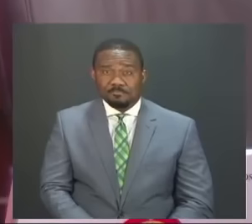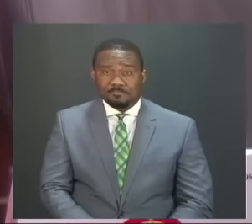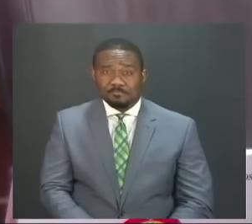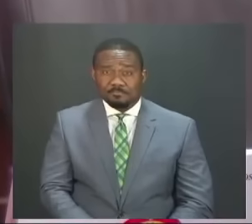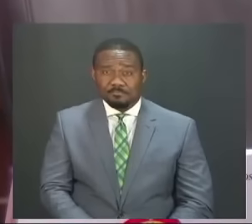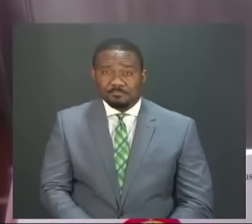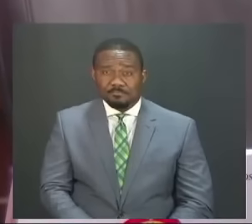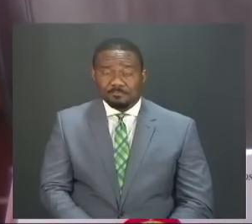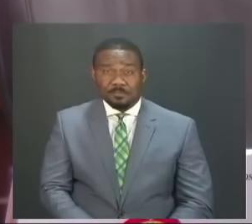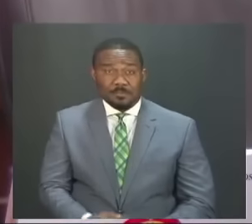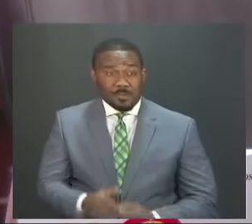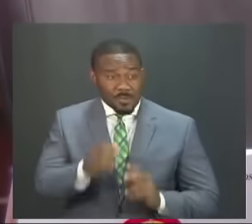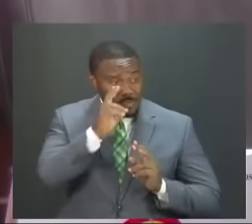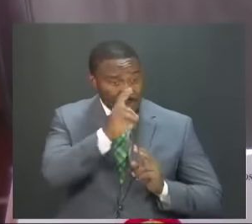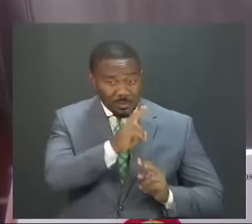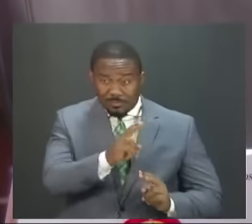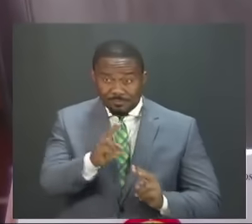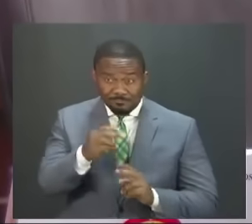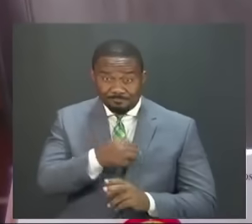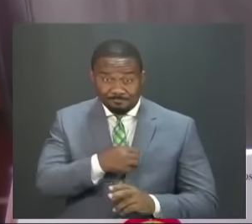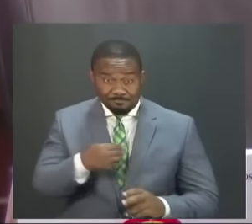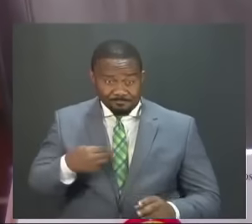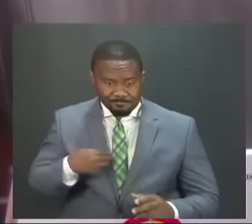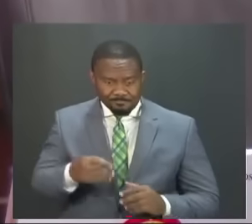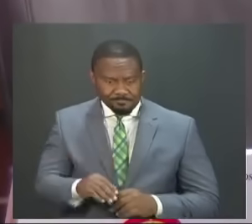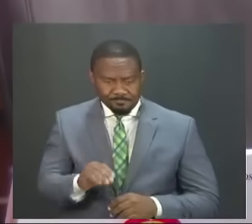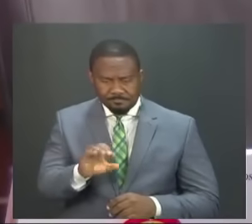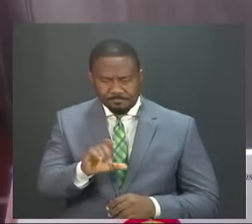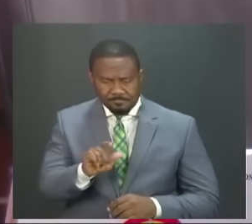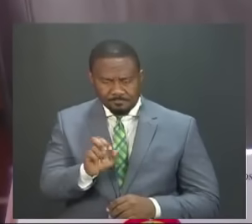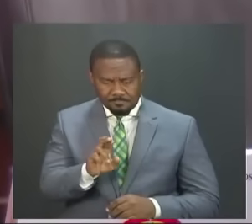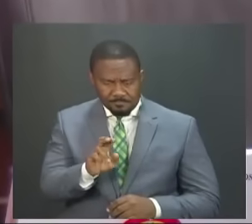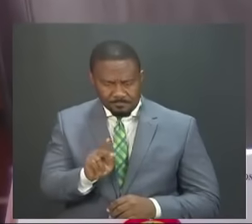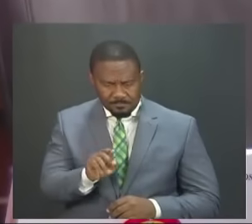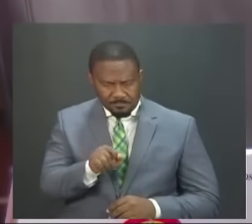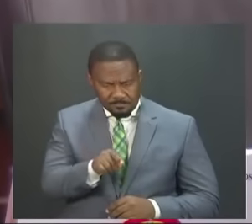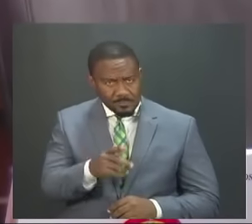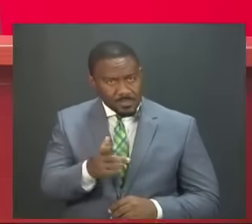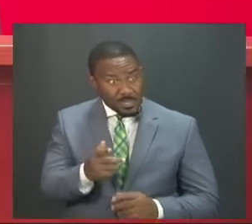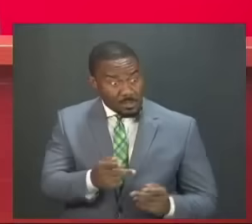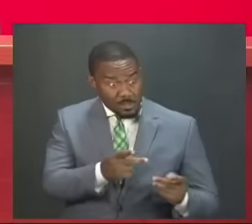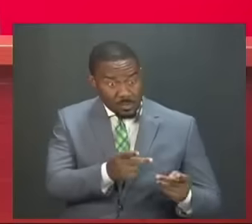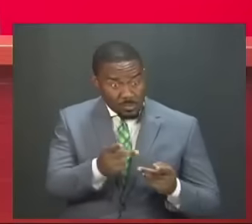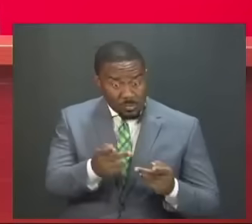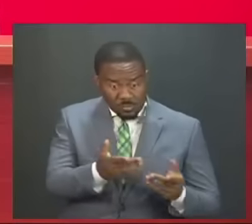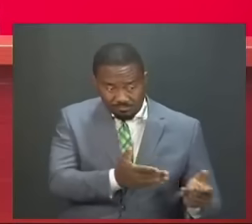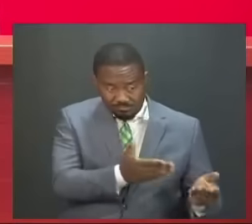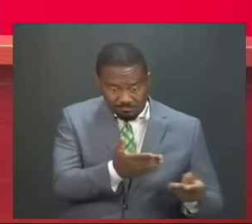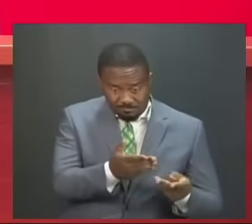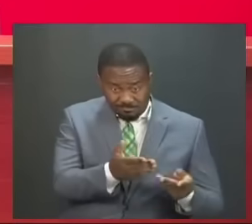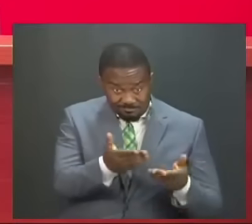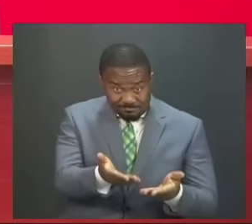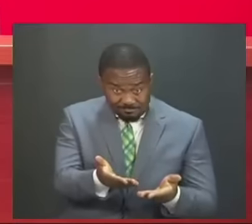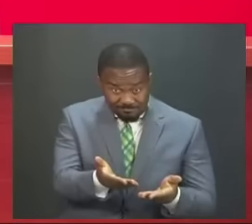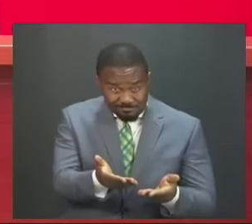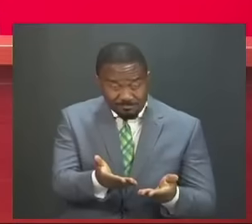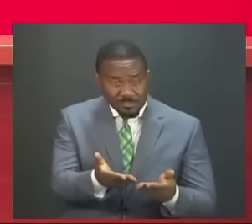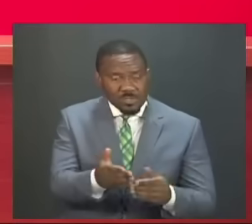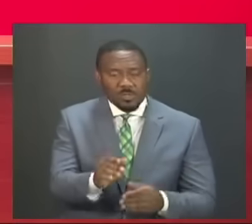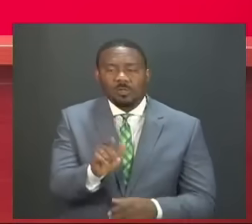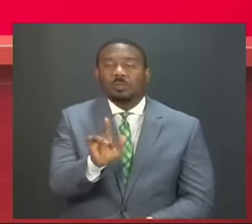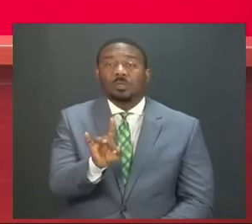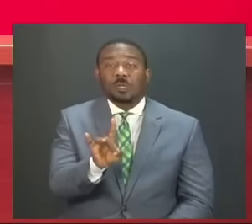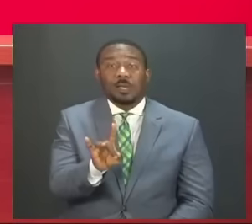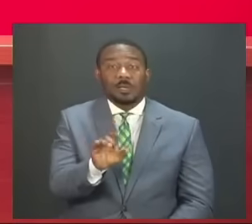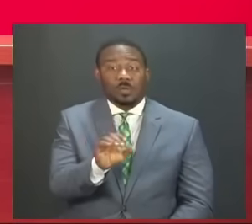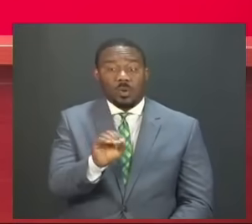Honourable members, the Clerk to Parliament received the proposed motion on the 28th of